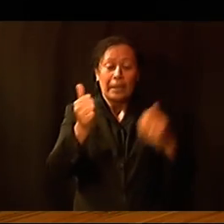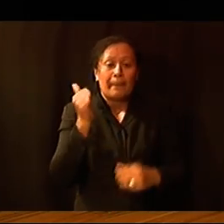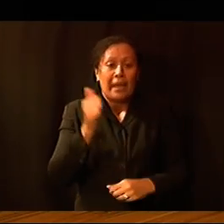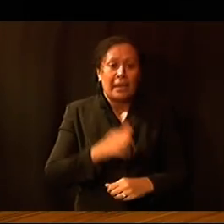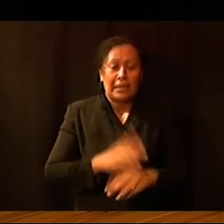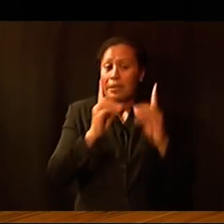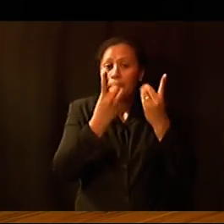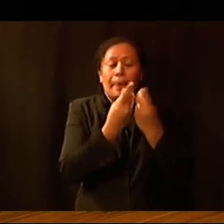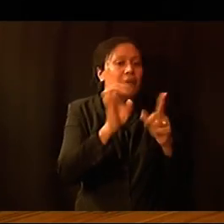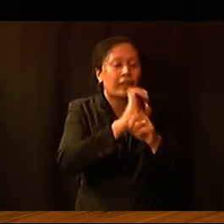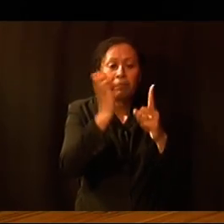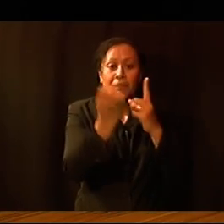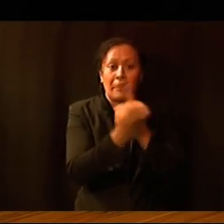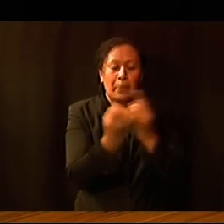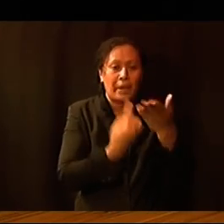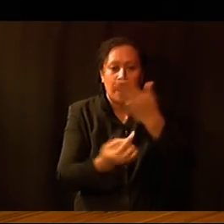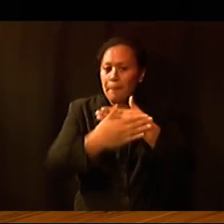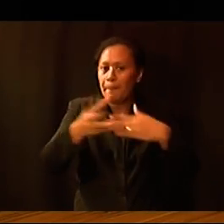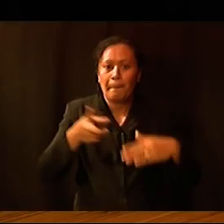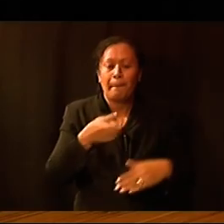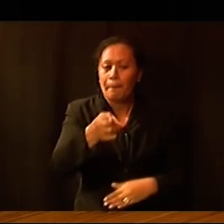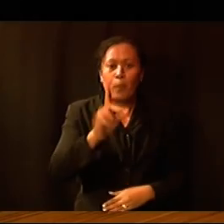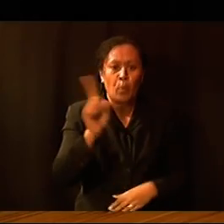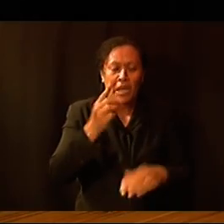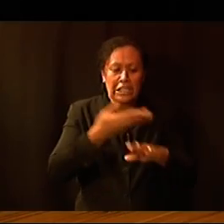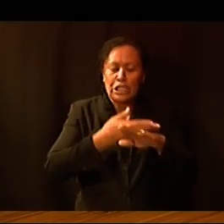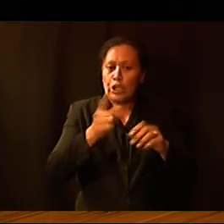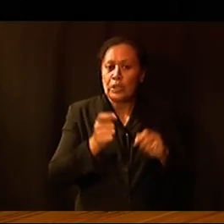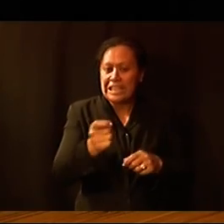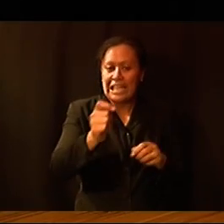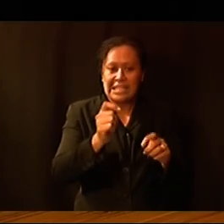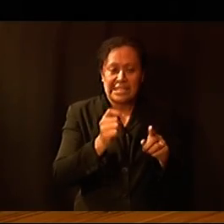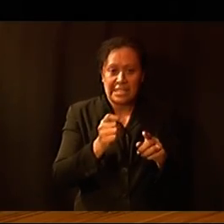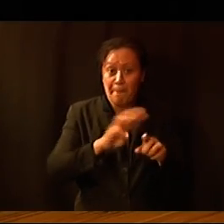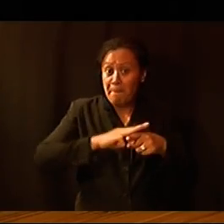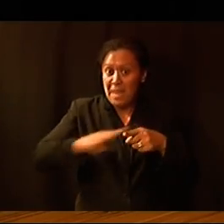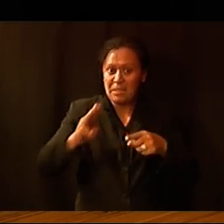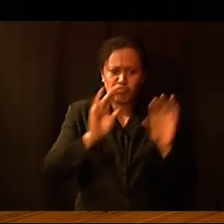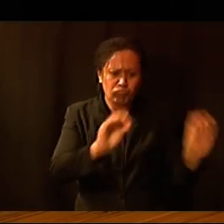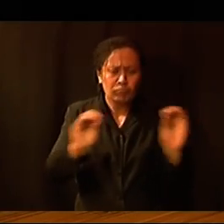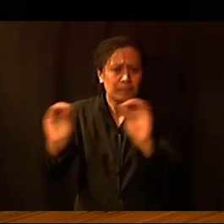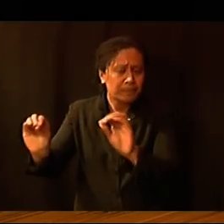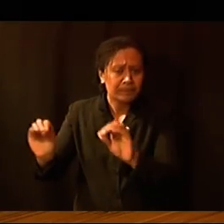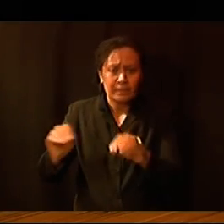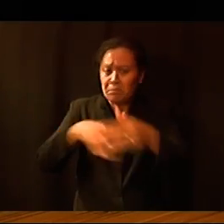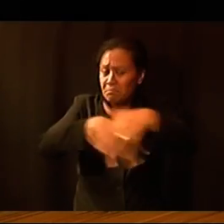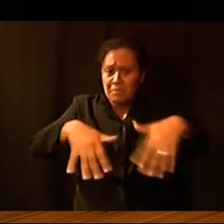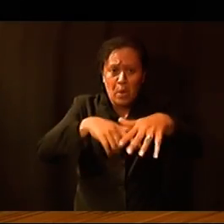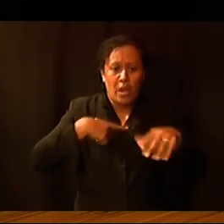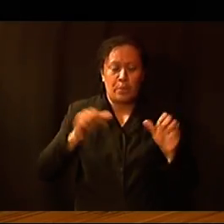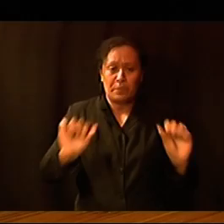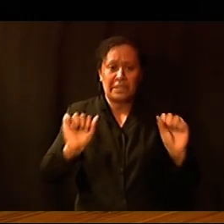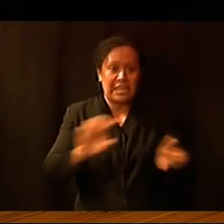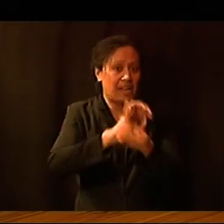Welcome back. The Department of Environment has launched a new text service to educate the public on the need to preserve our